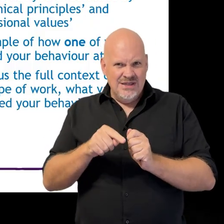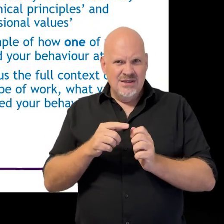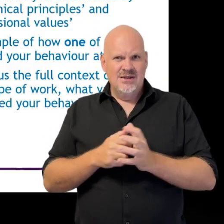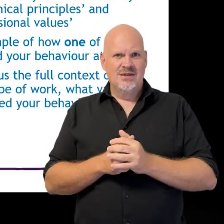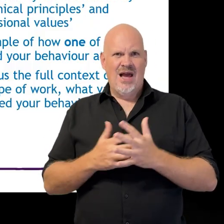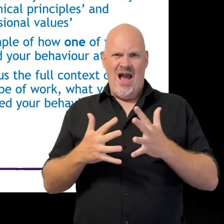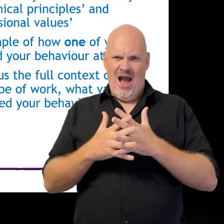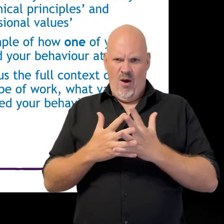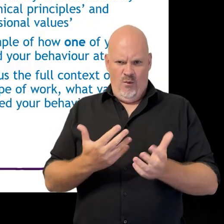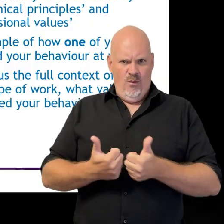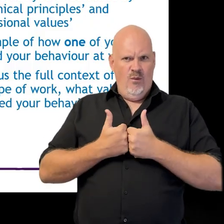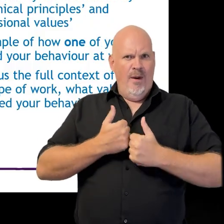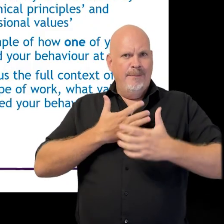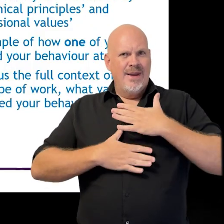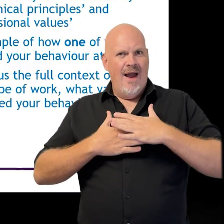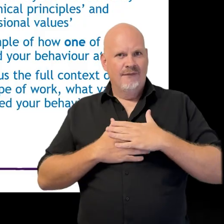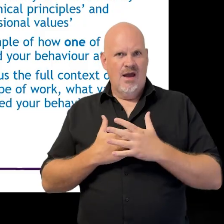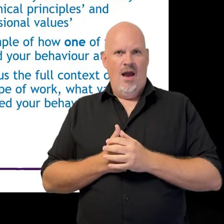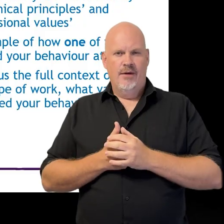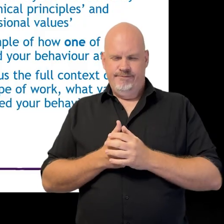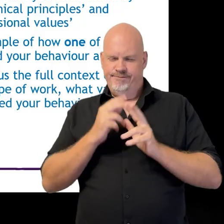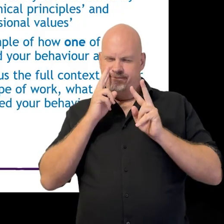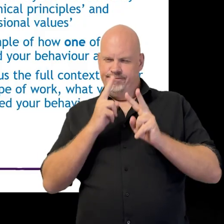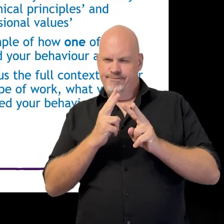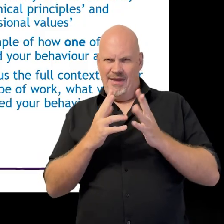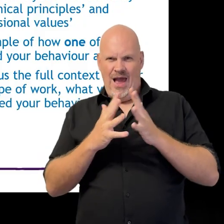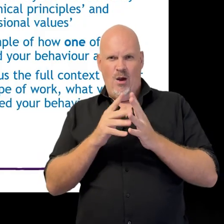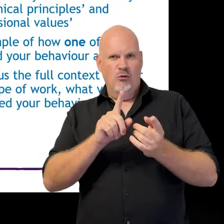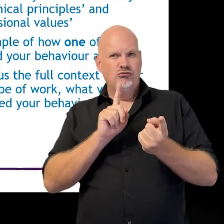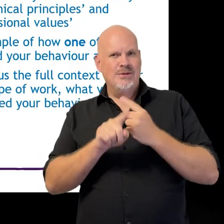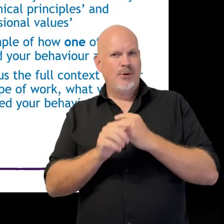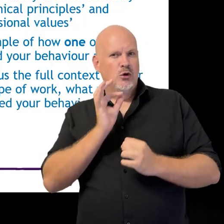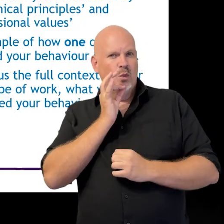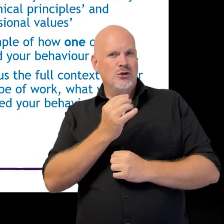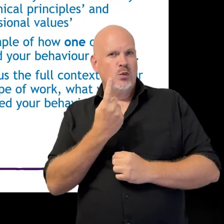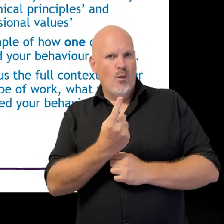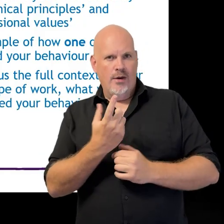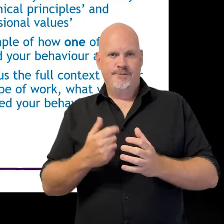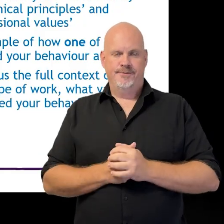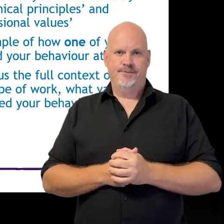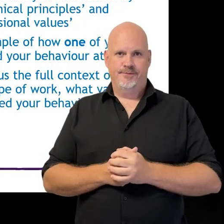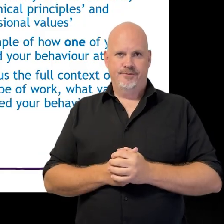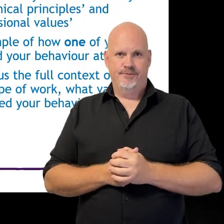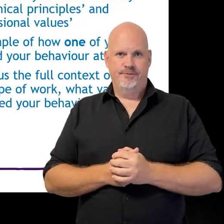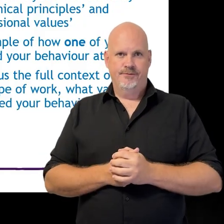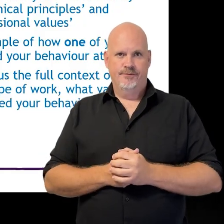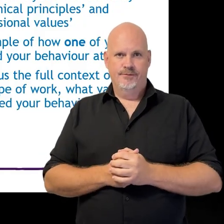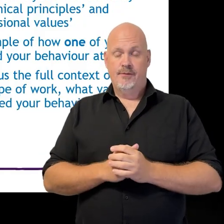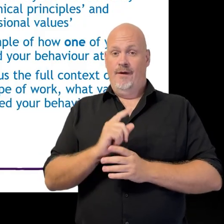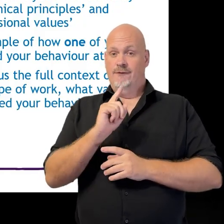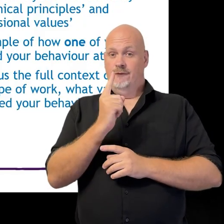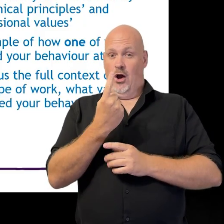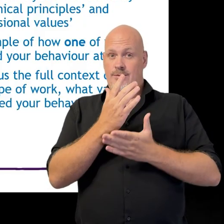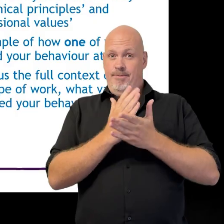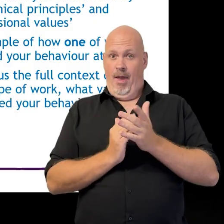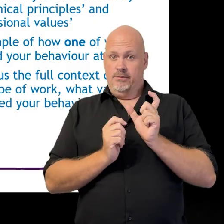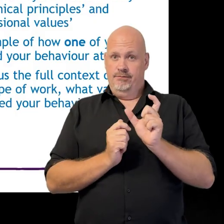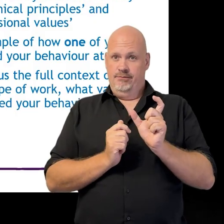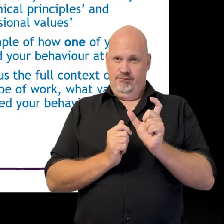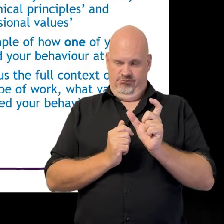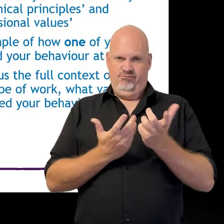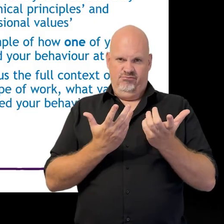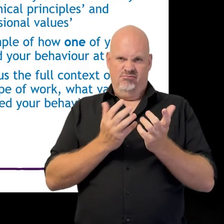them. And therefore, they want to know what you understand by the terms ethical principles and professional